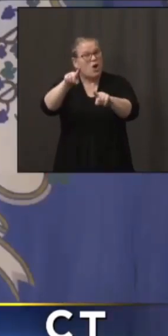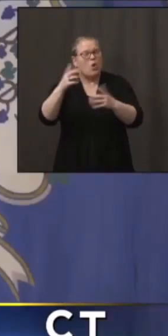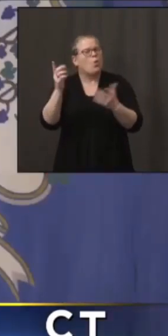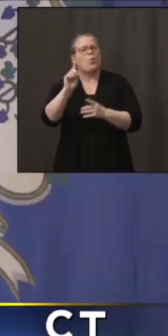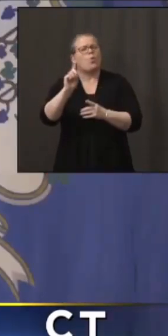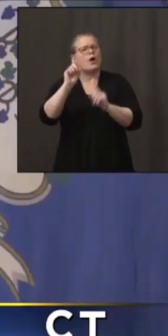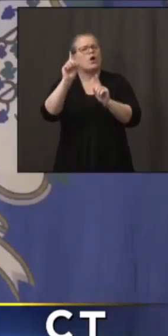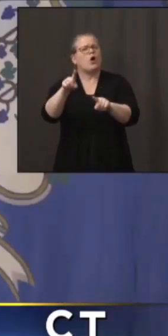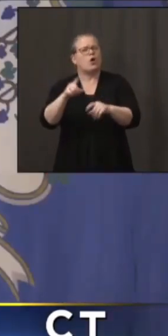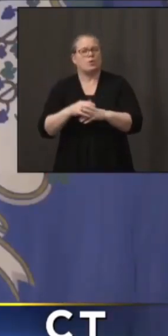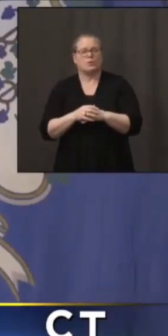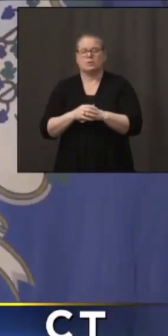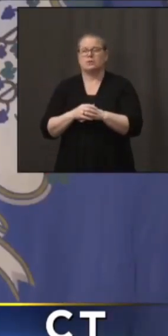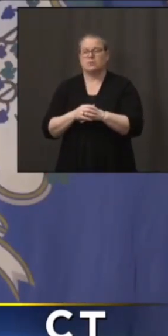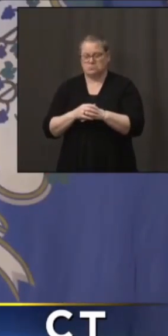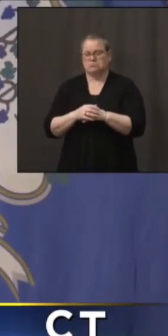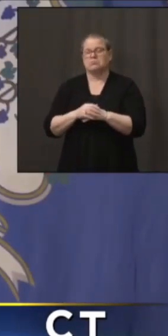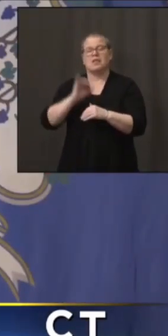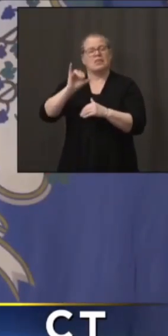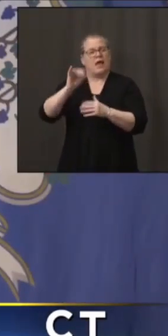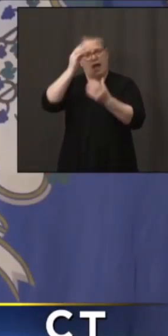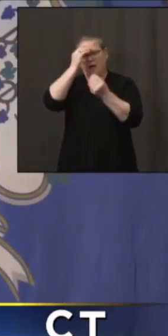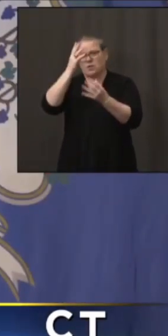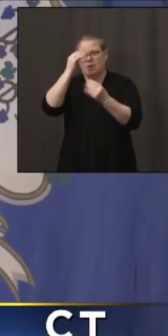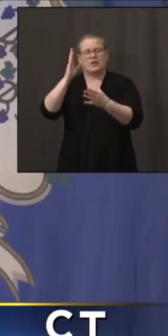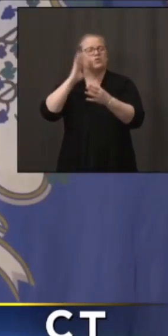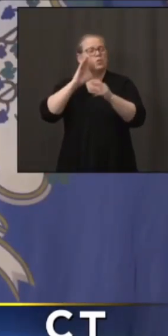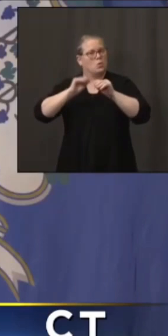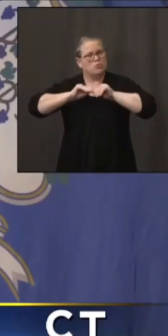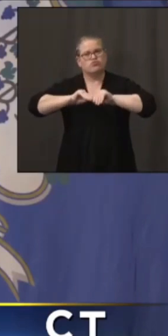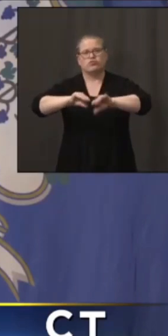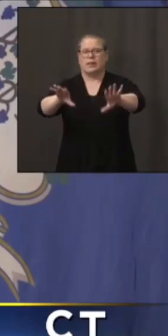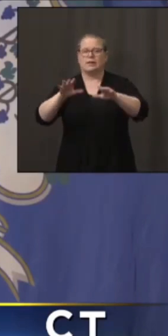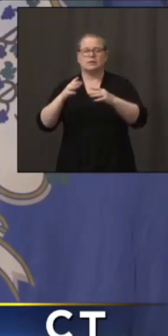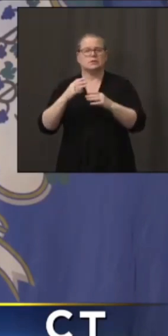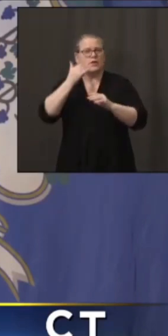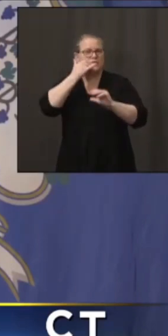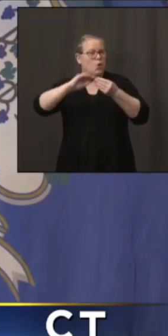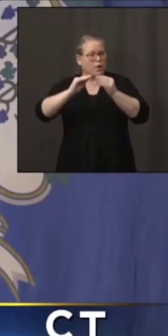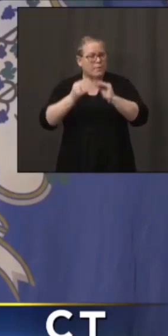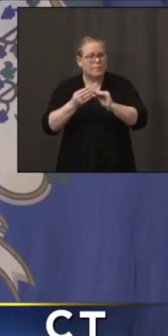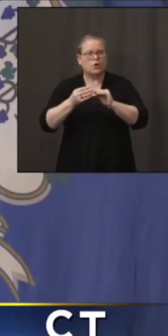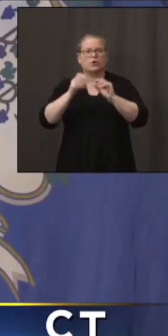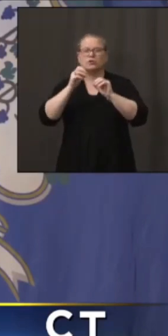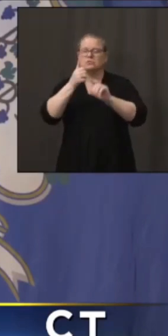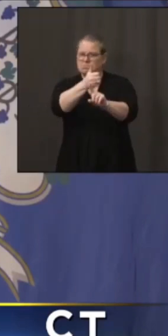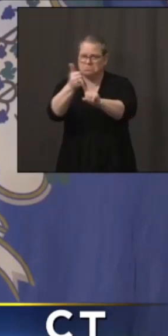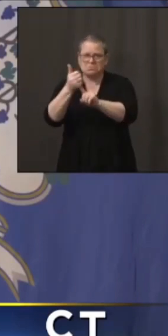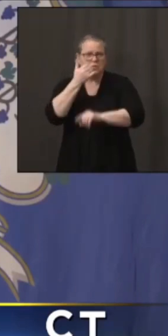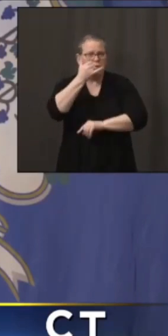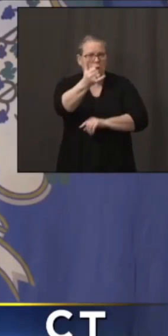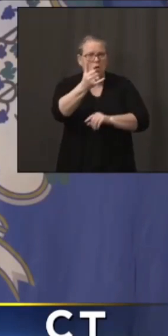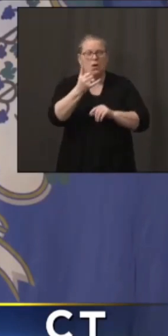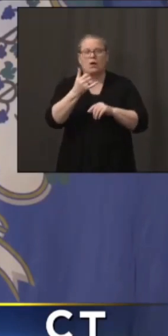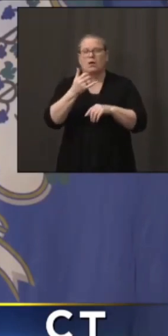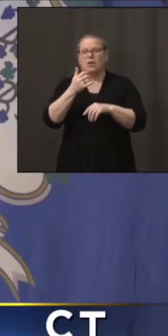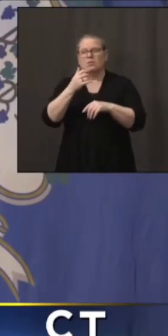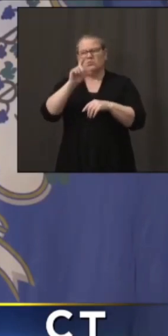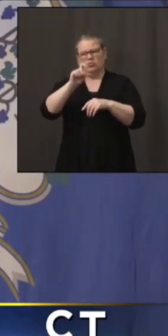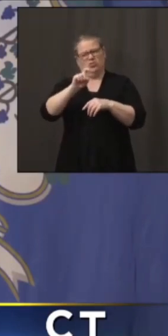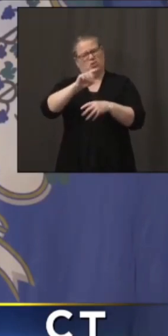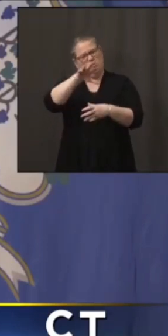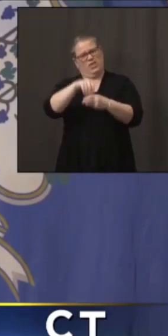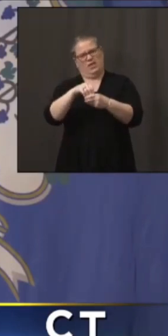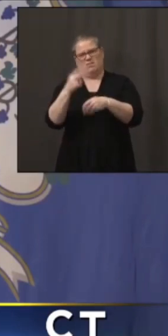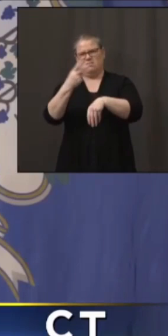be releasing all that information, numbers you can call, within the next 72 hours. And Josh is